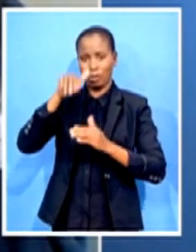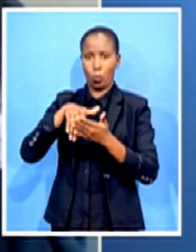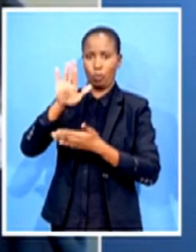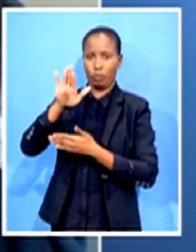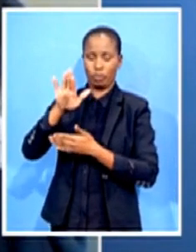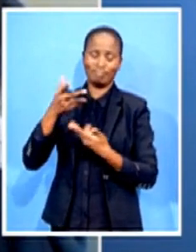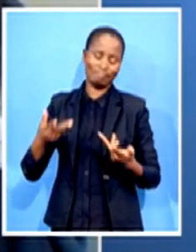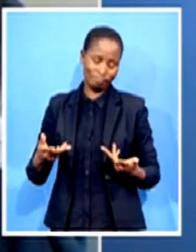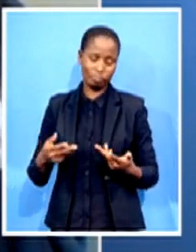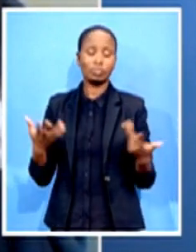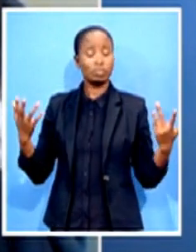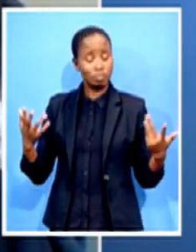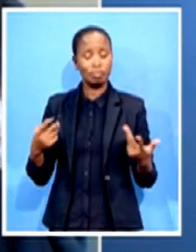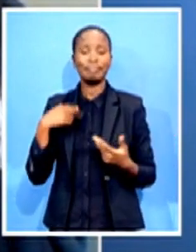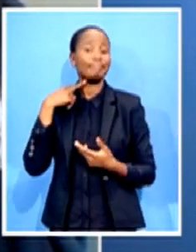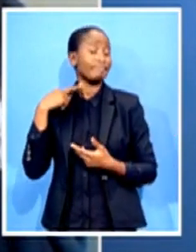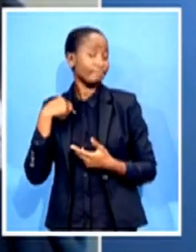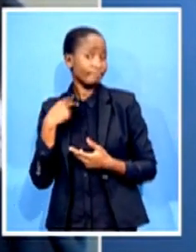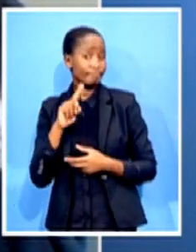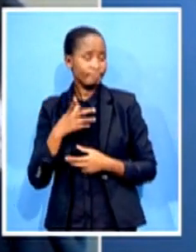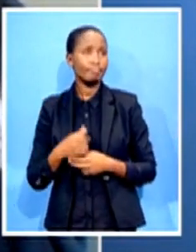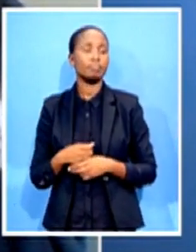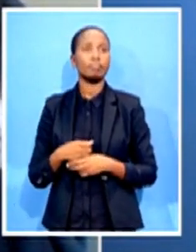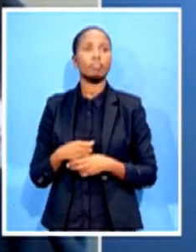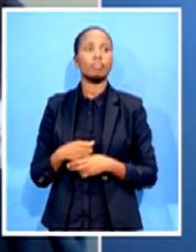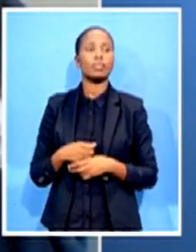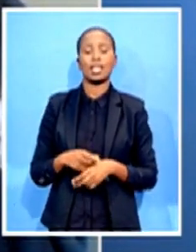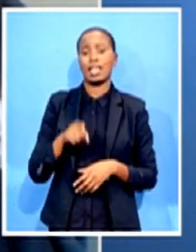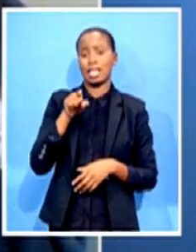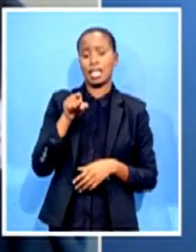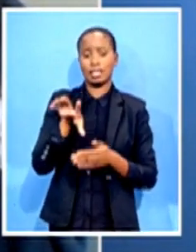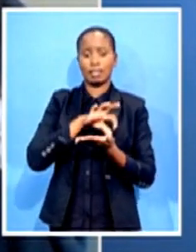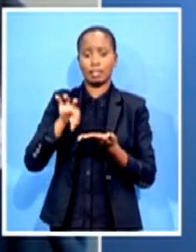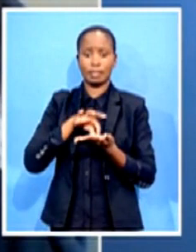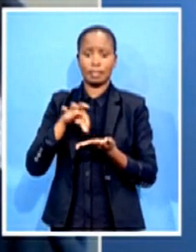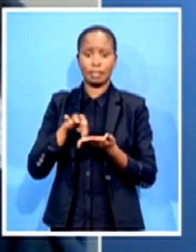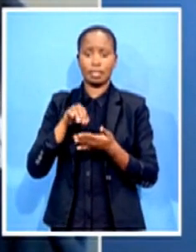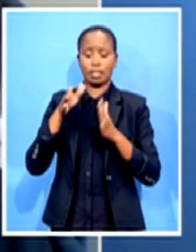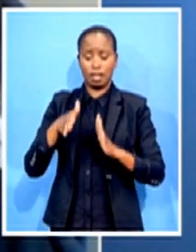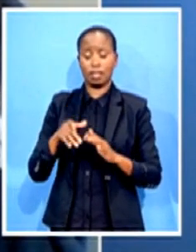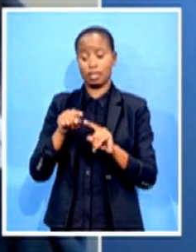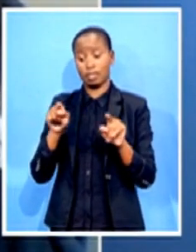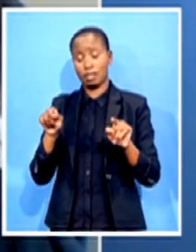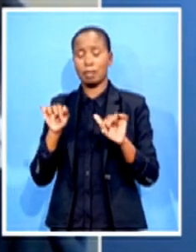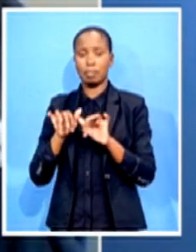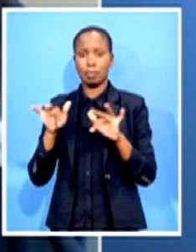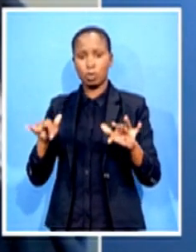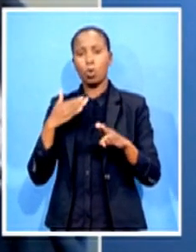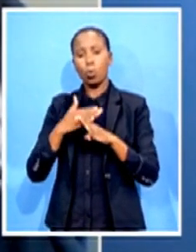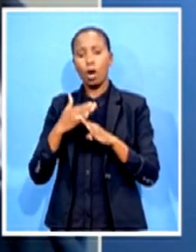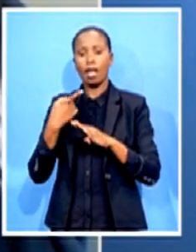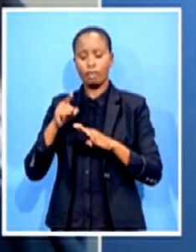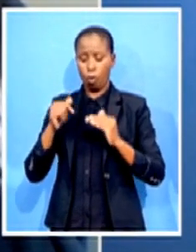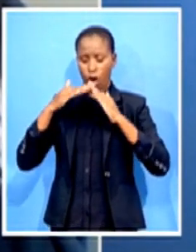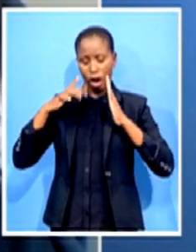that you find that this particular domestic worker has worked in that particular household 5, 10, 20 years, but